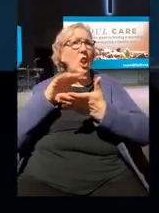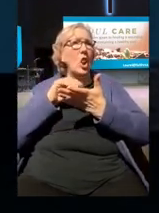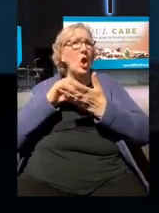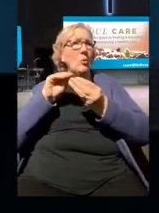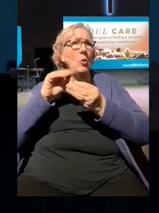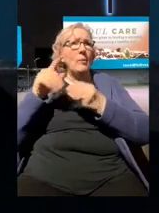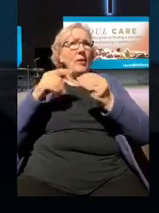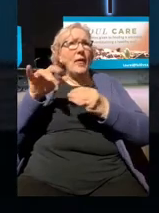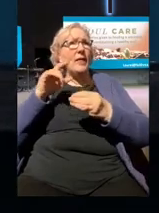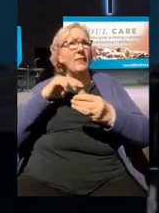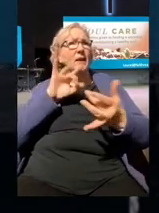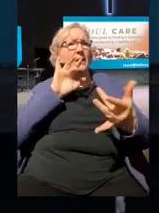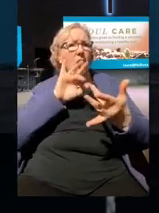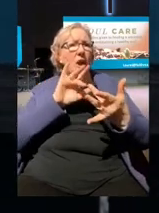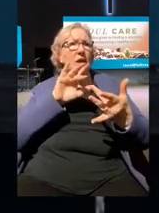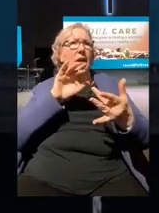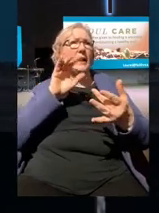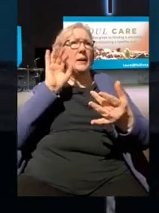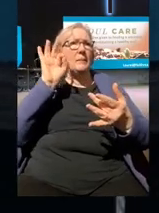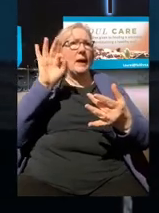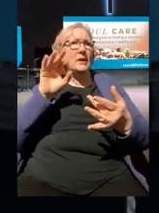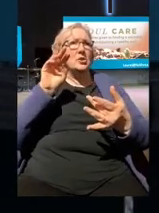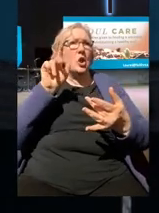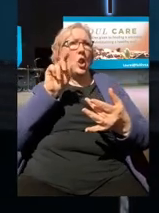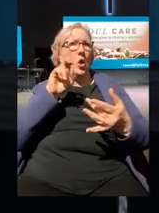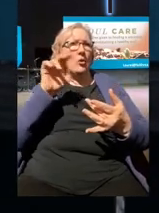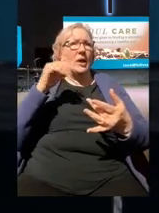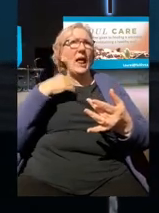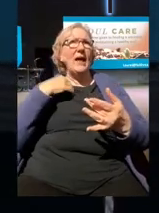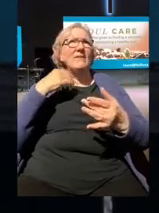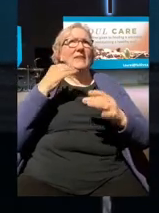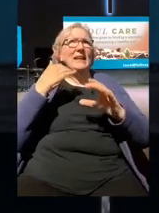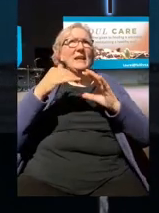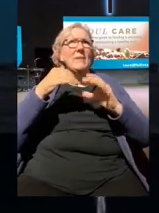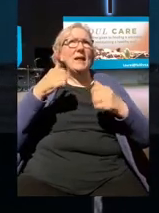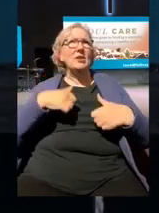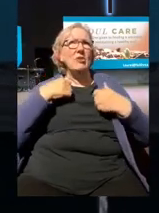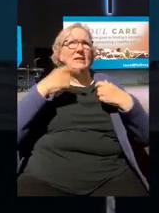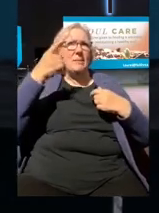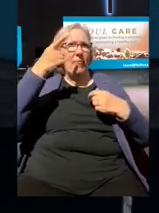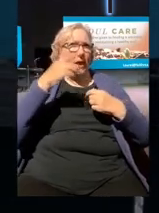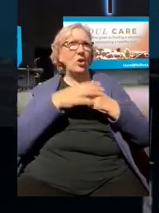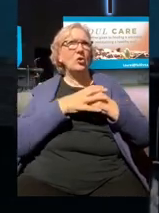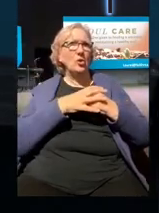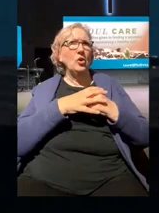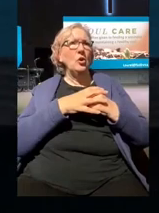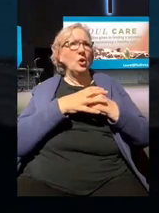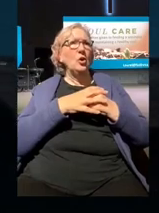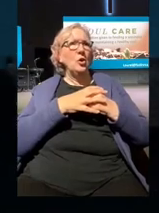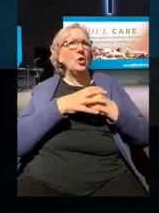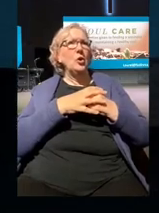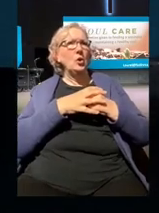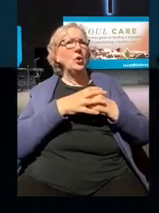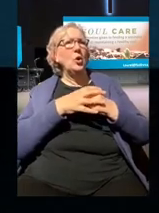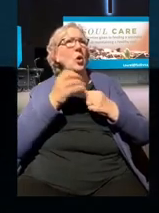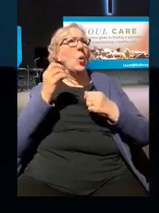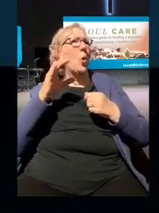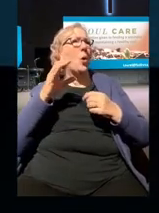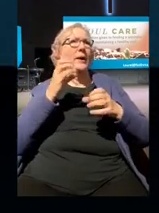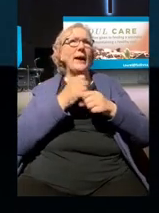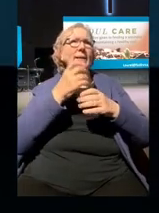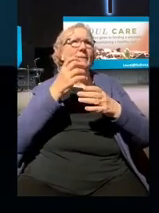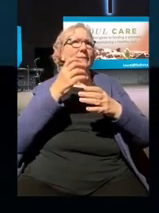to Pastor Laurel, and I have her email address up there as well. Or you can get it, again, on the website and reach out to Pastor